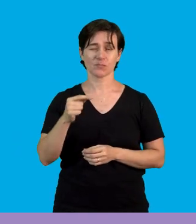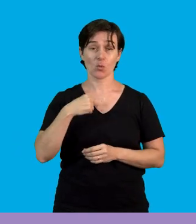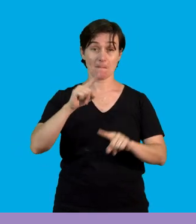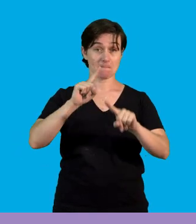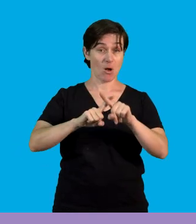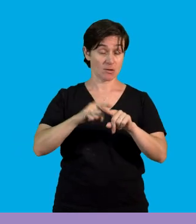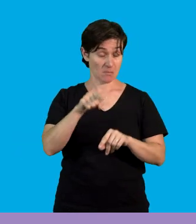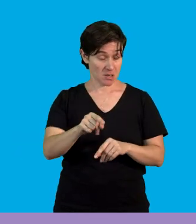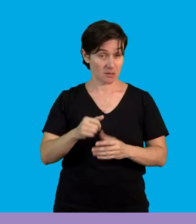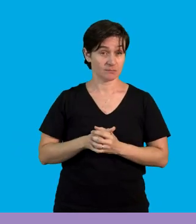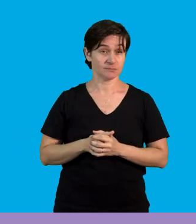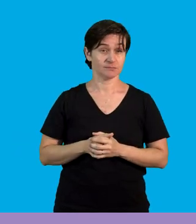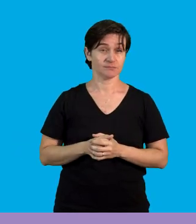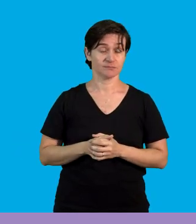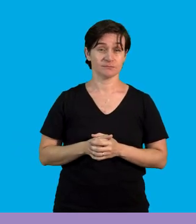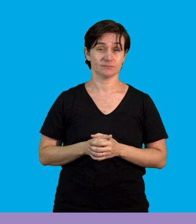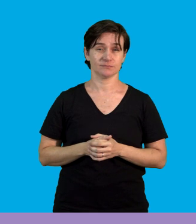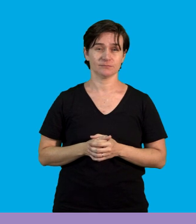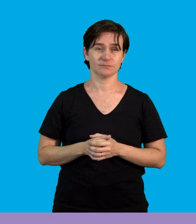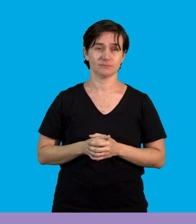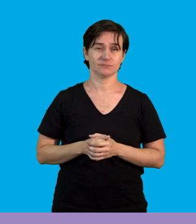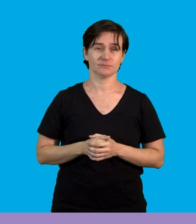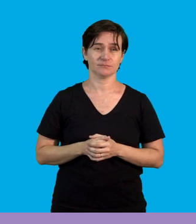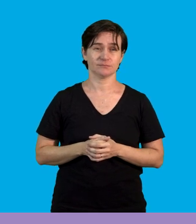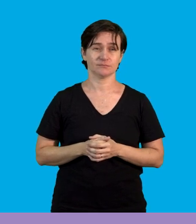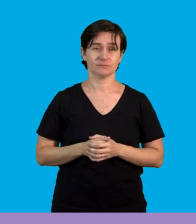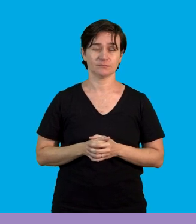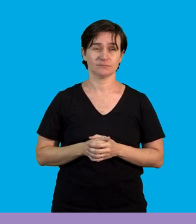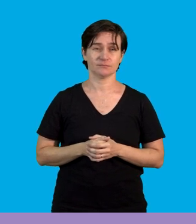when we multiply by the 48 pieces, it would be